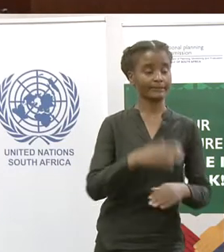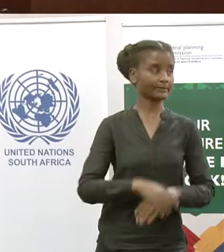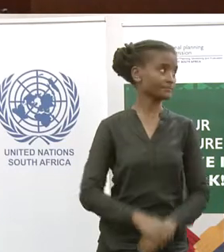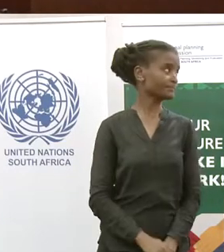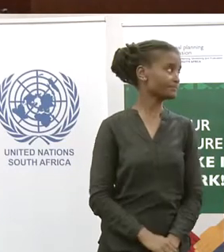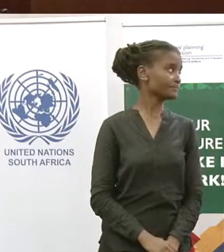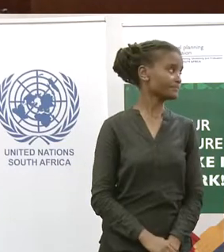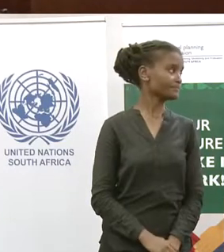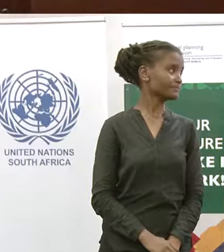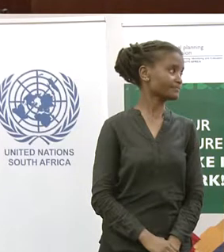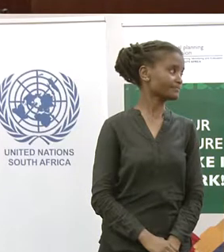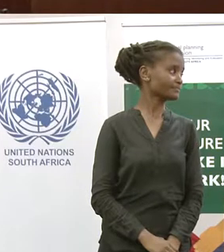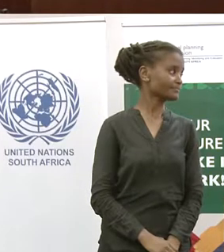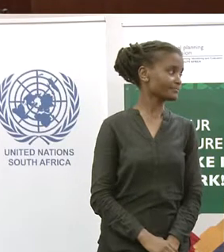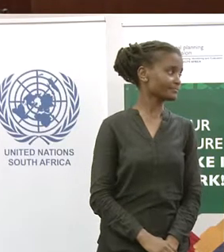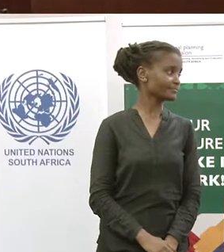Thank you, sir.